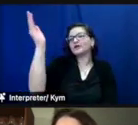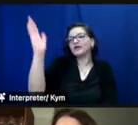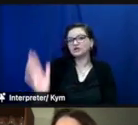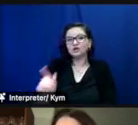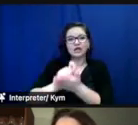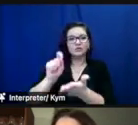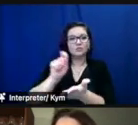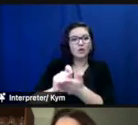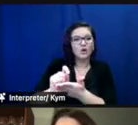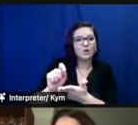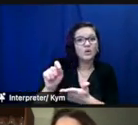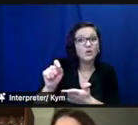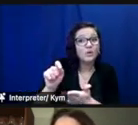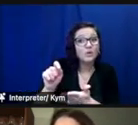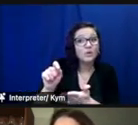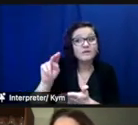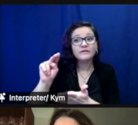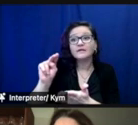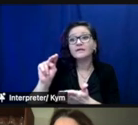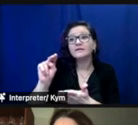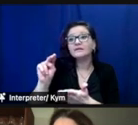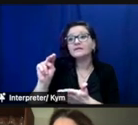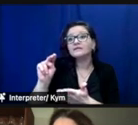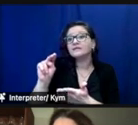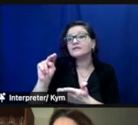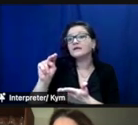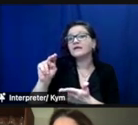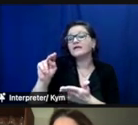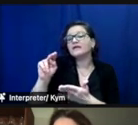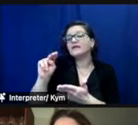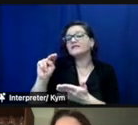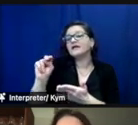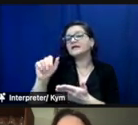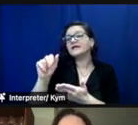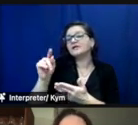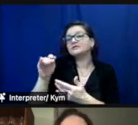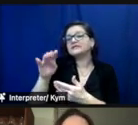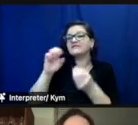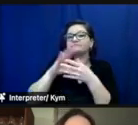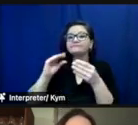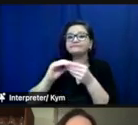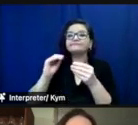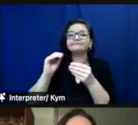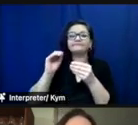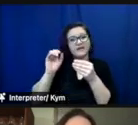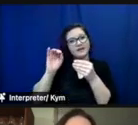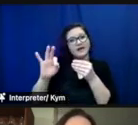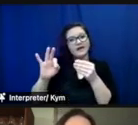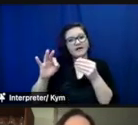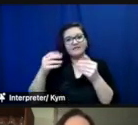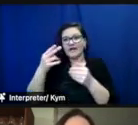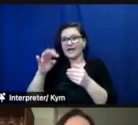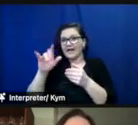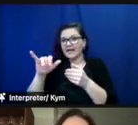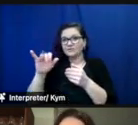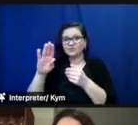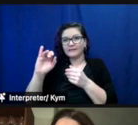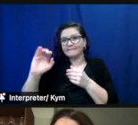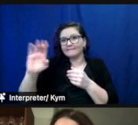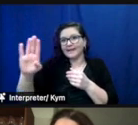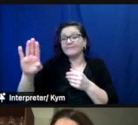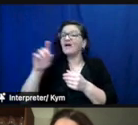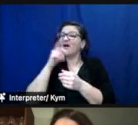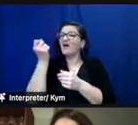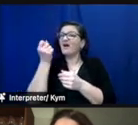life of the life and adventures of Henry Bibb, an American slave. So he wrote an autobiography that was very, very popular at the